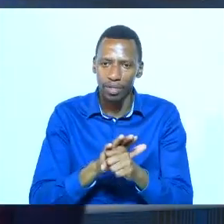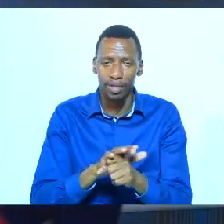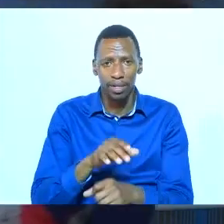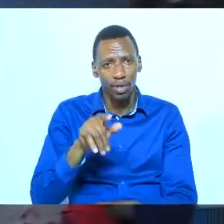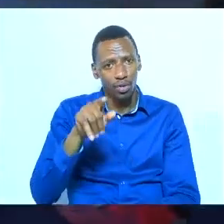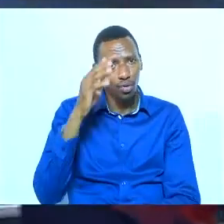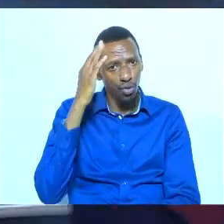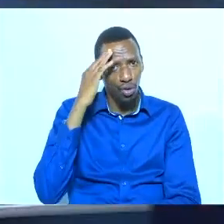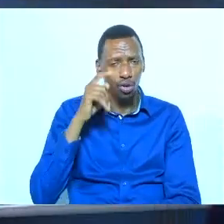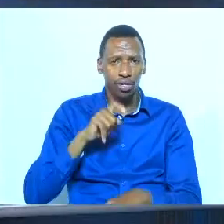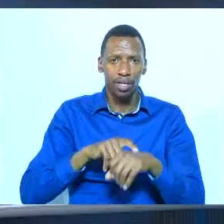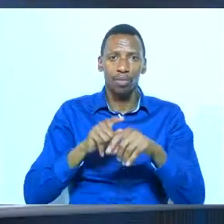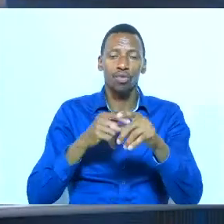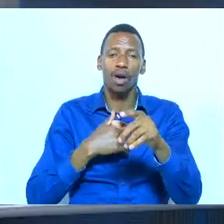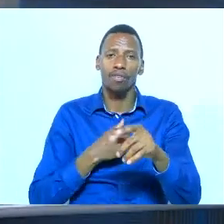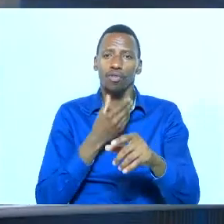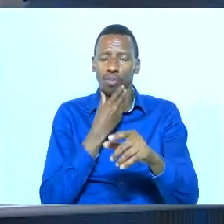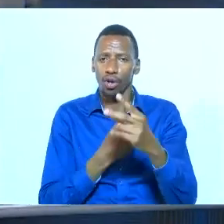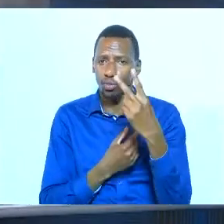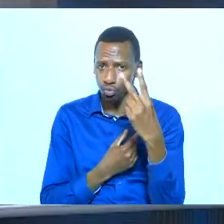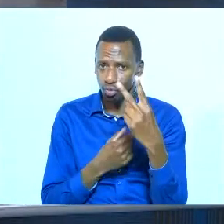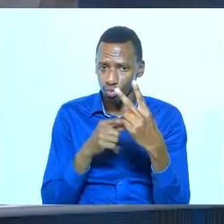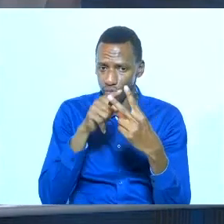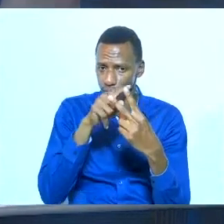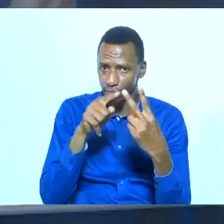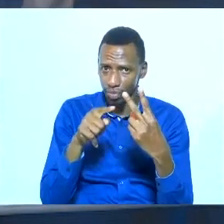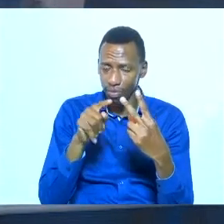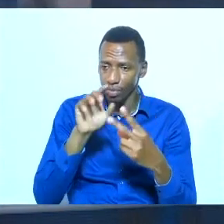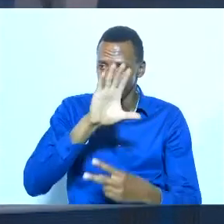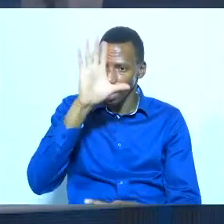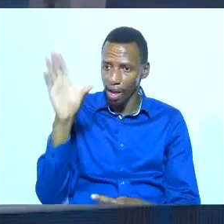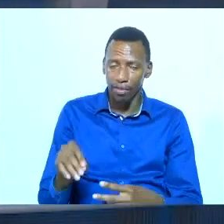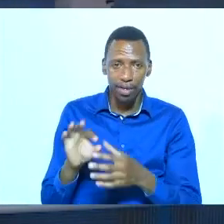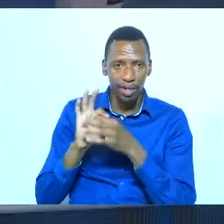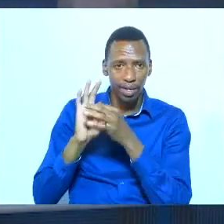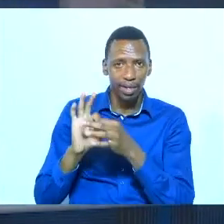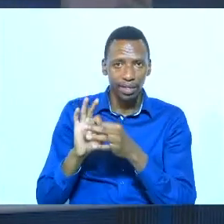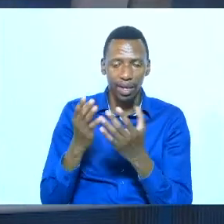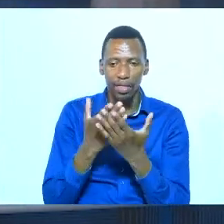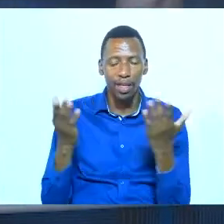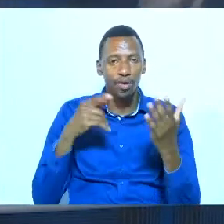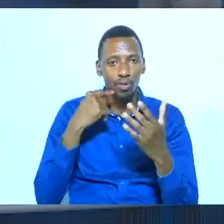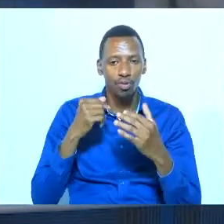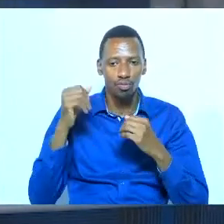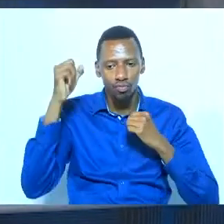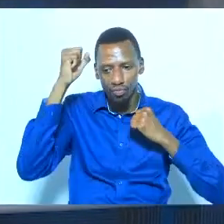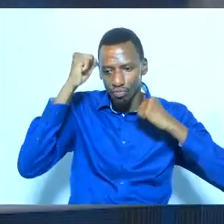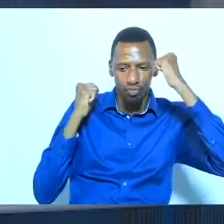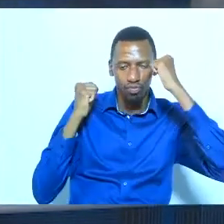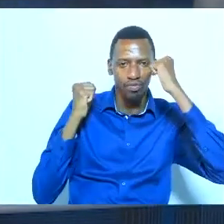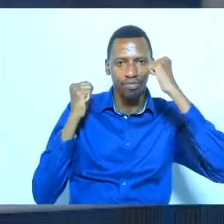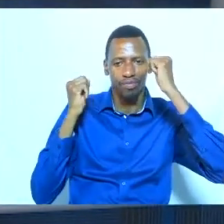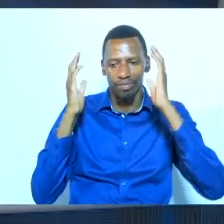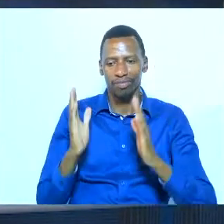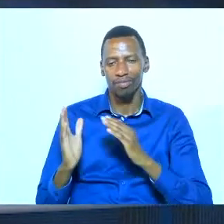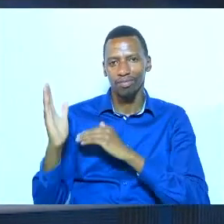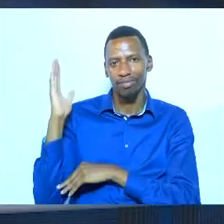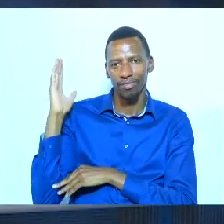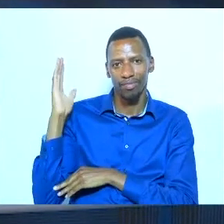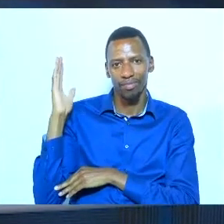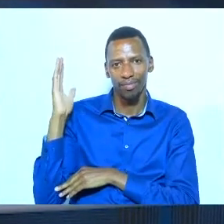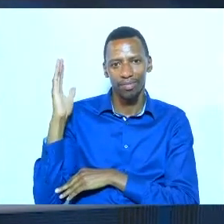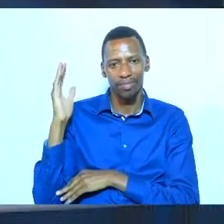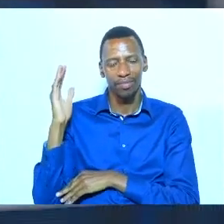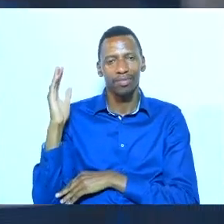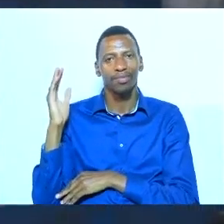know, when you have two boys in African culture, they are soldiers. Hallelujah. She's the